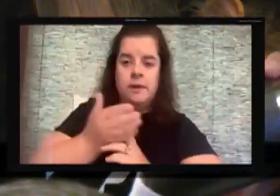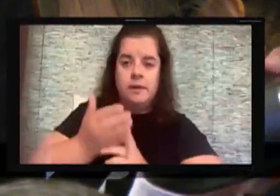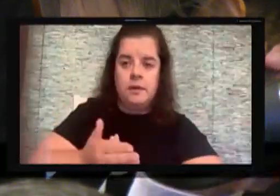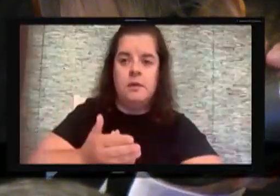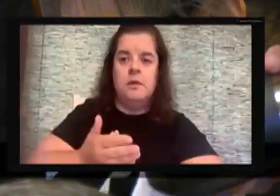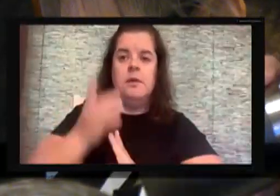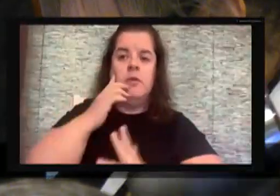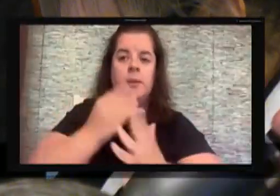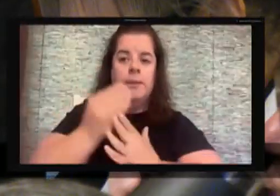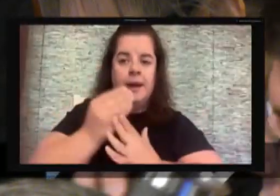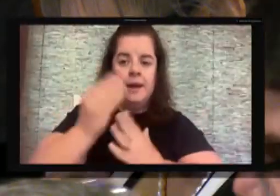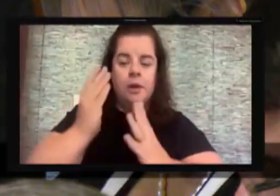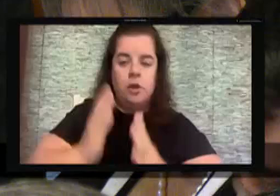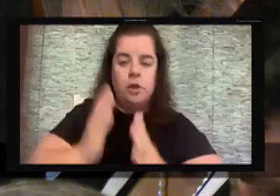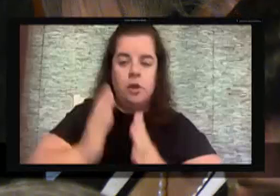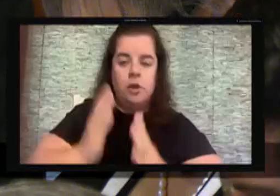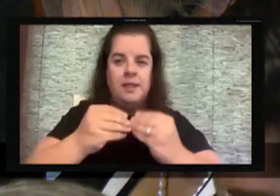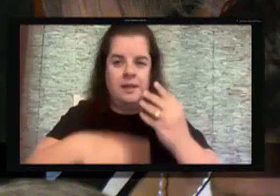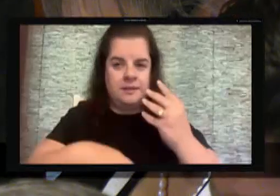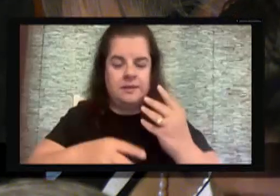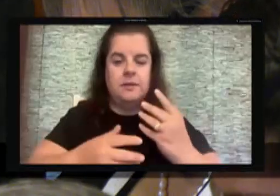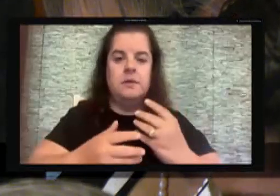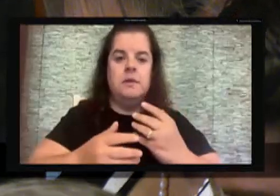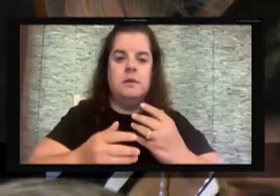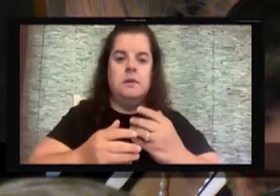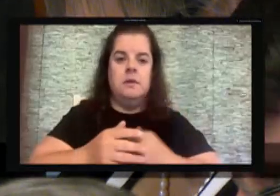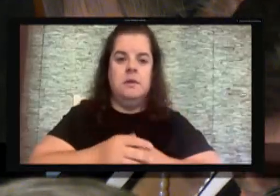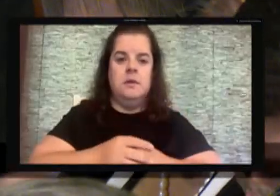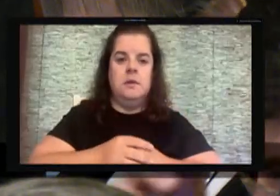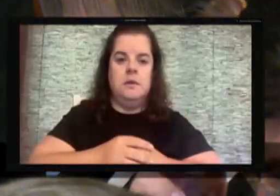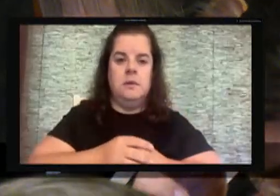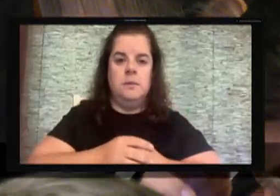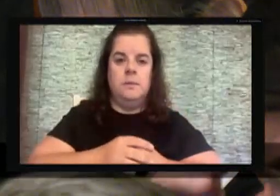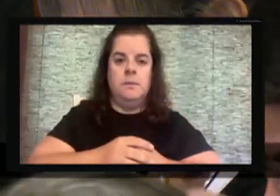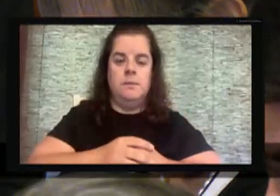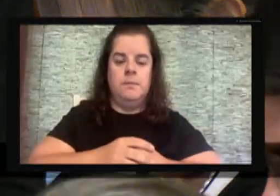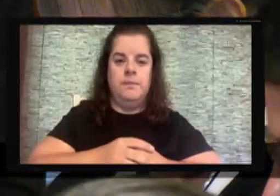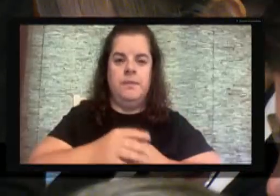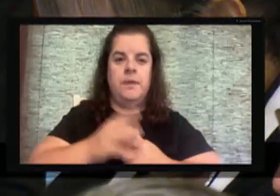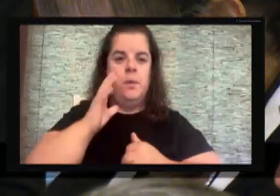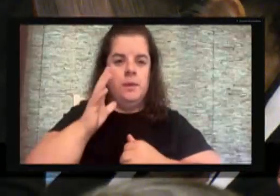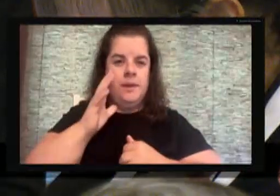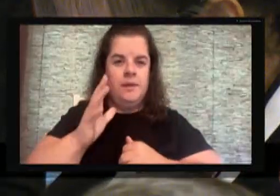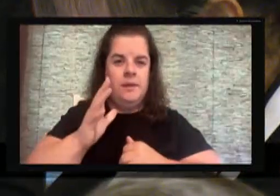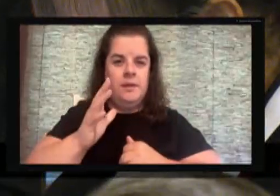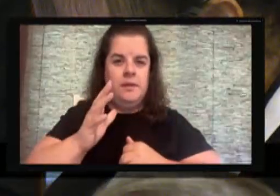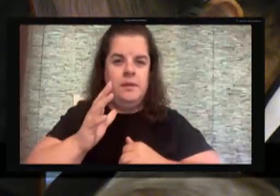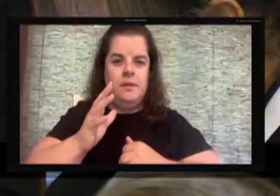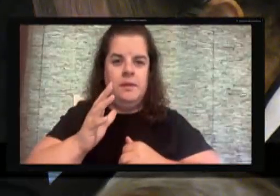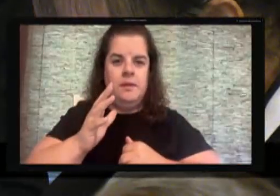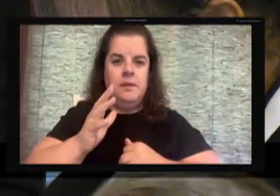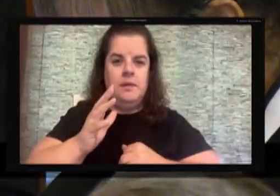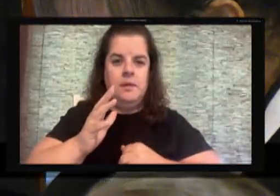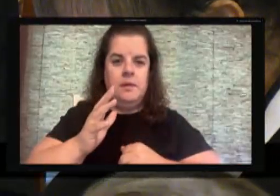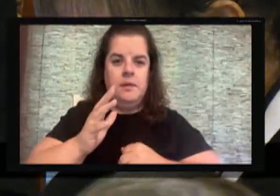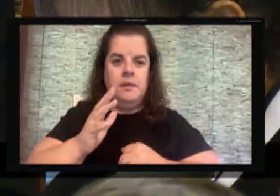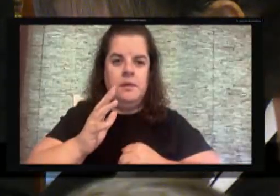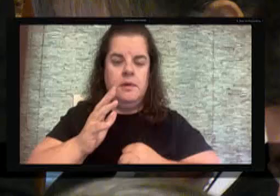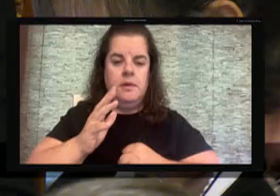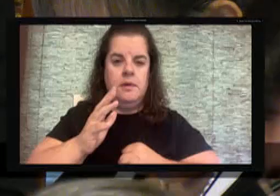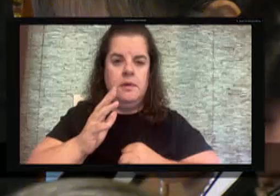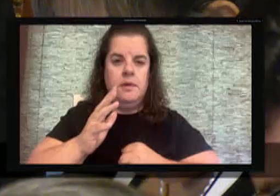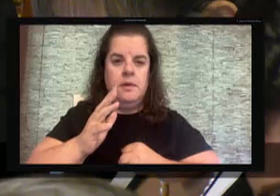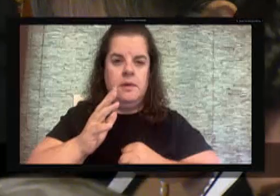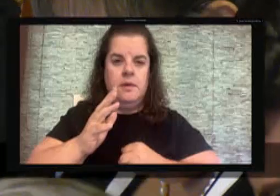listed in the files? Yeah, they will be. Looks like they are, yeah. Yep. Okay, so I can look at those. And then I did have one